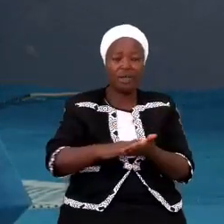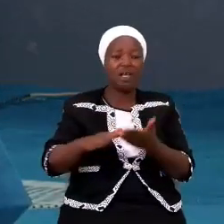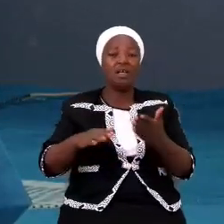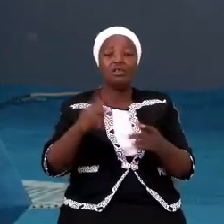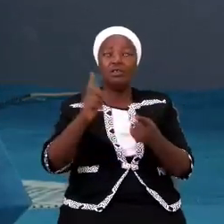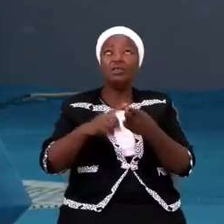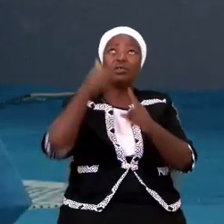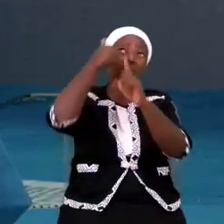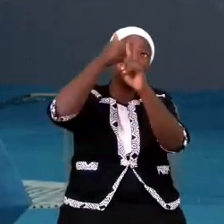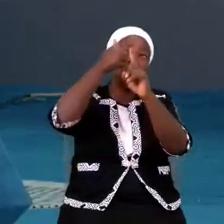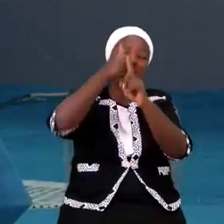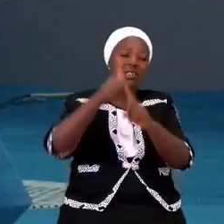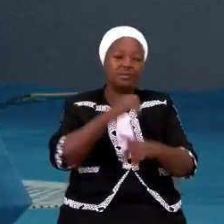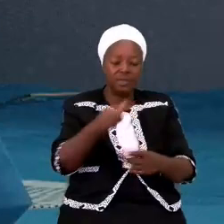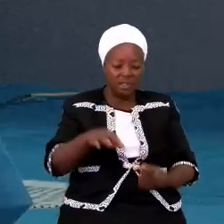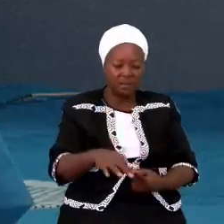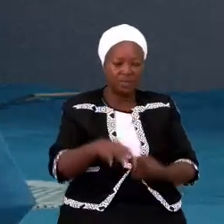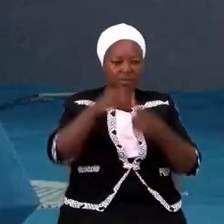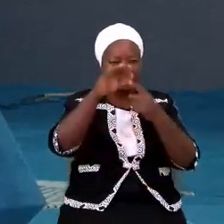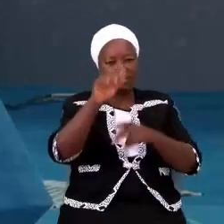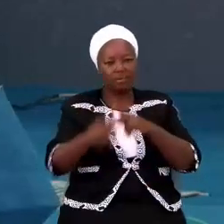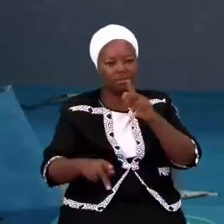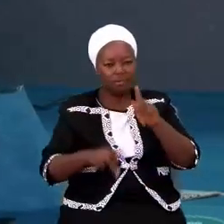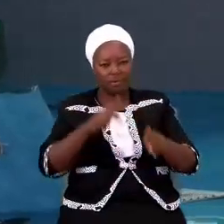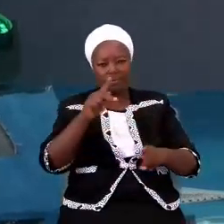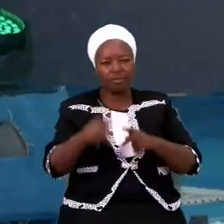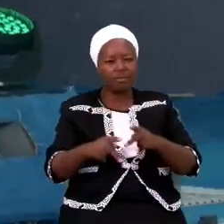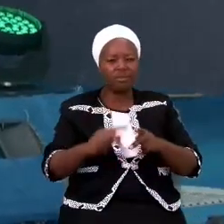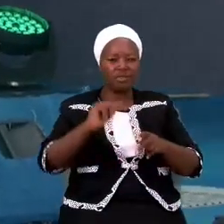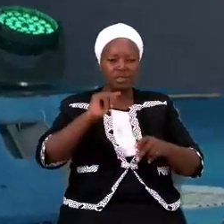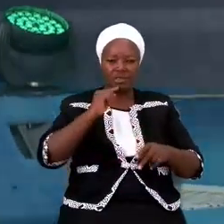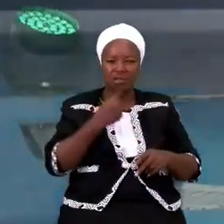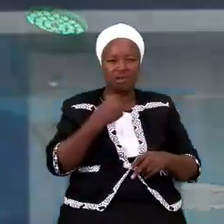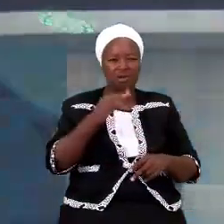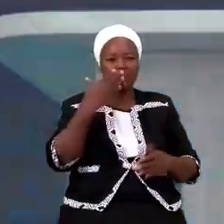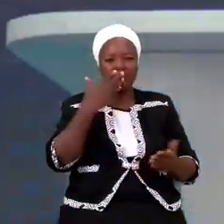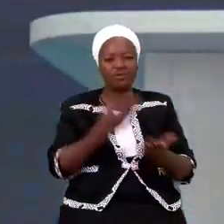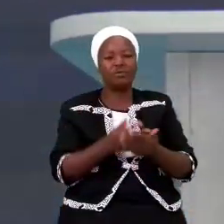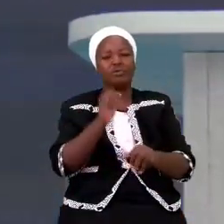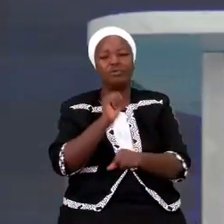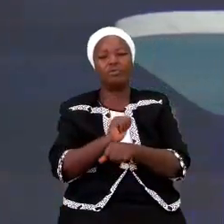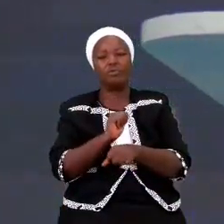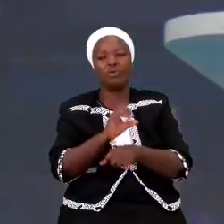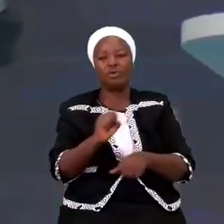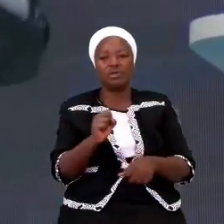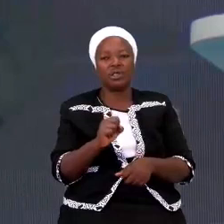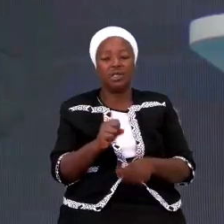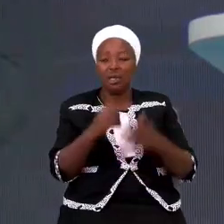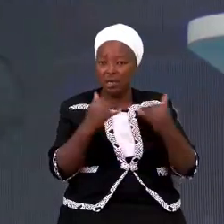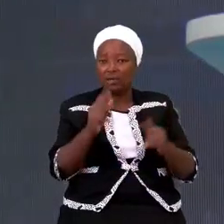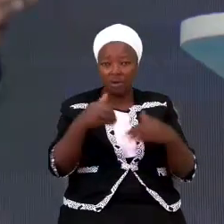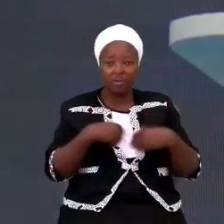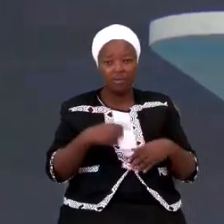good works. Now, you have to examine your Christian experience. It's easy